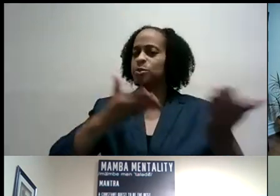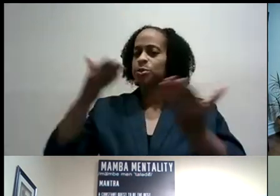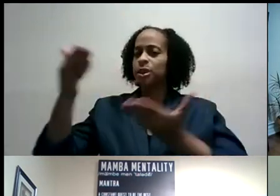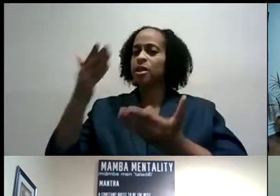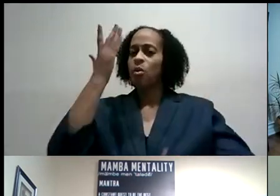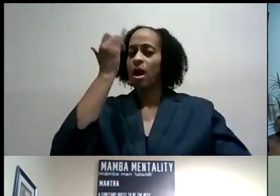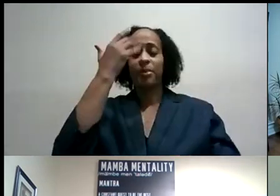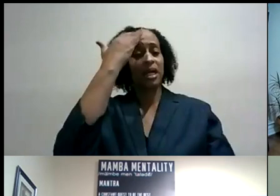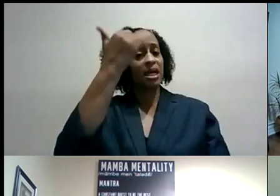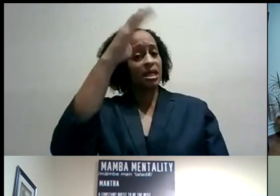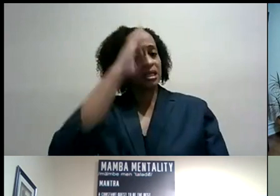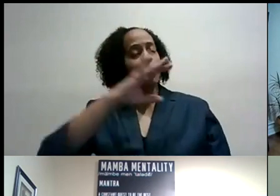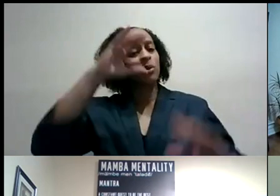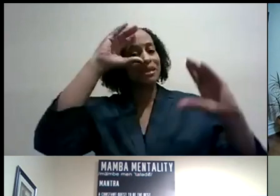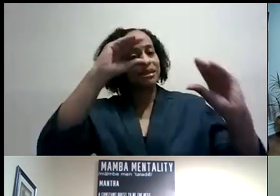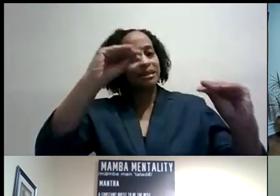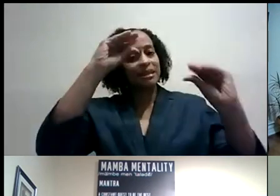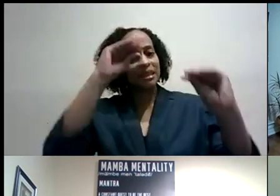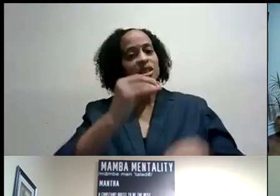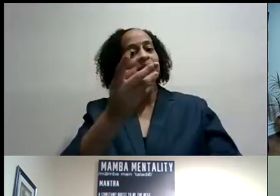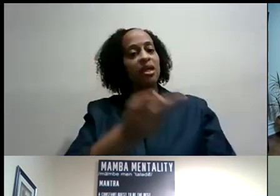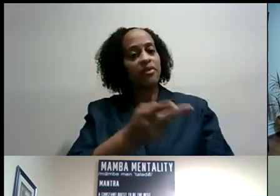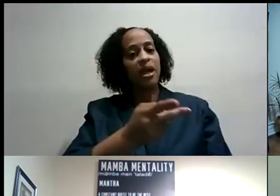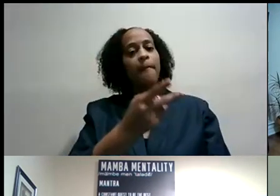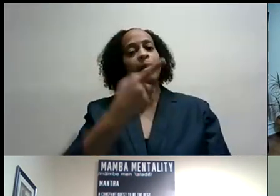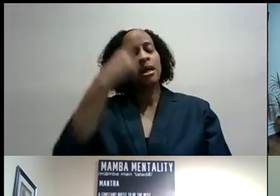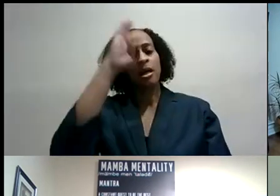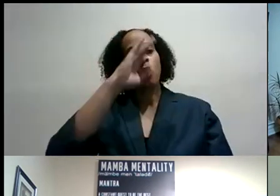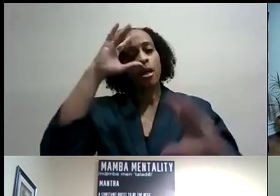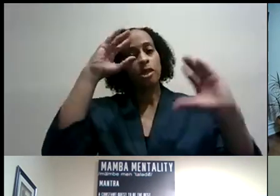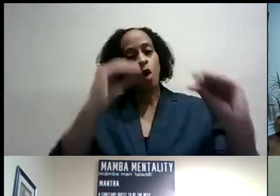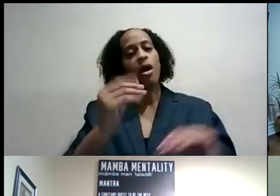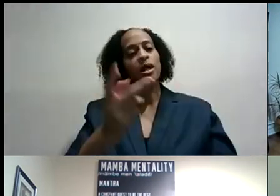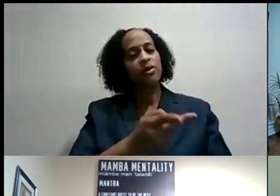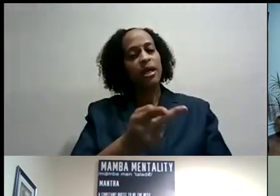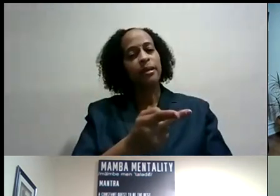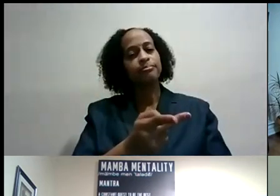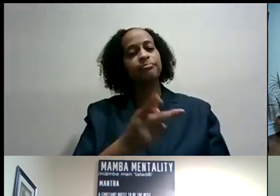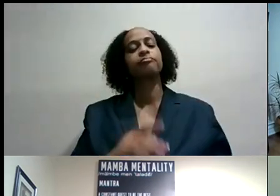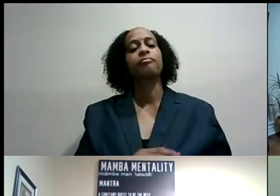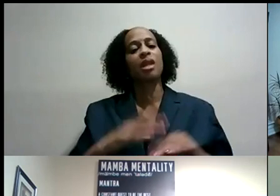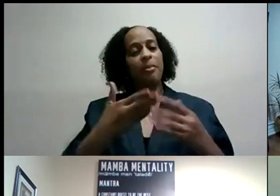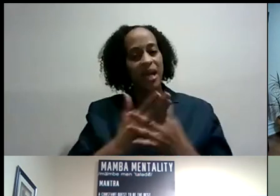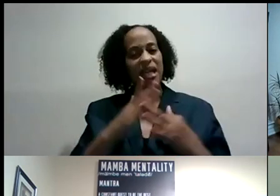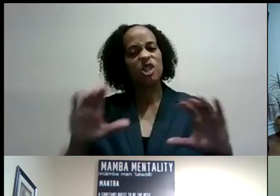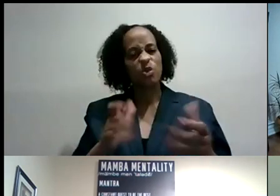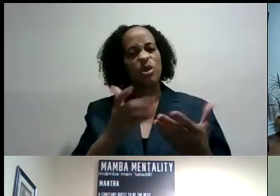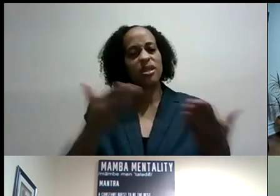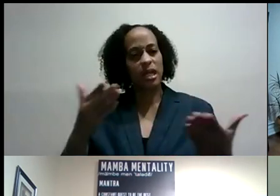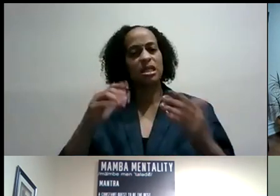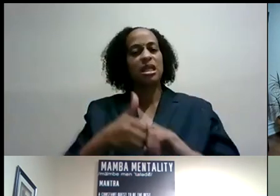Because God was teaching them. God taught them, like, by doing things. That